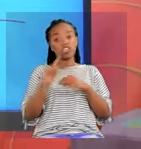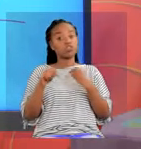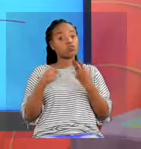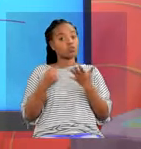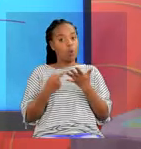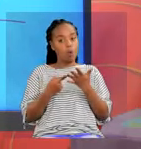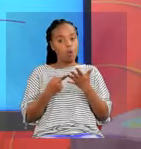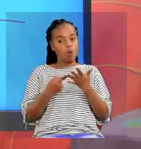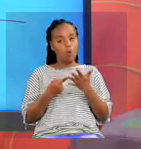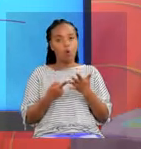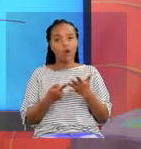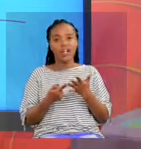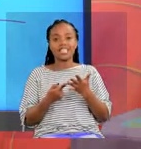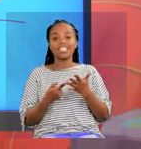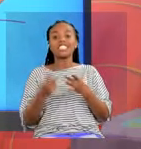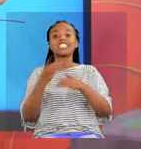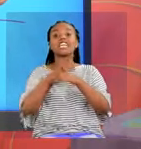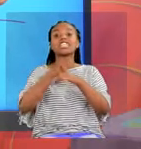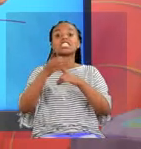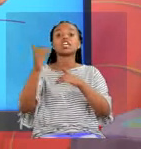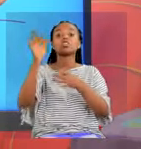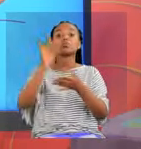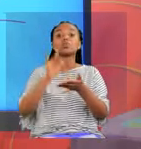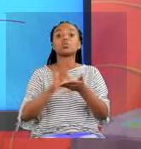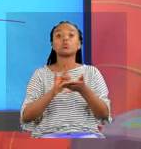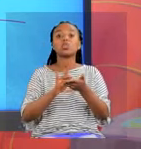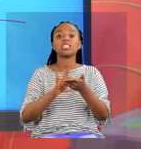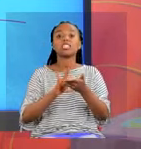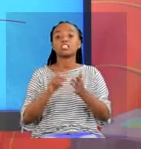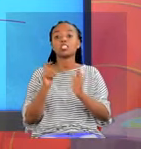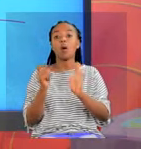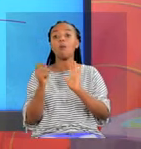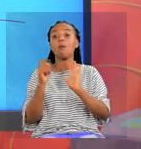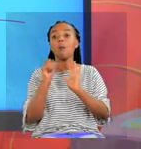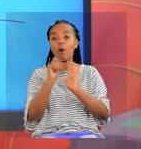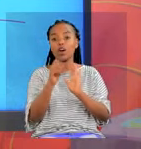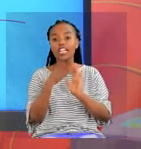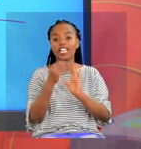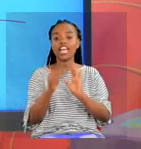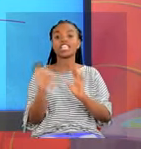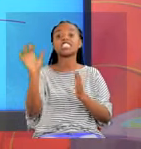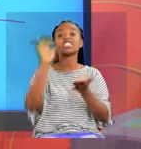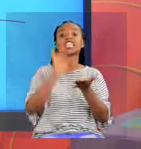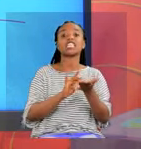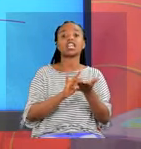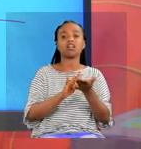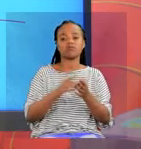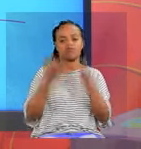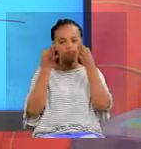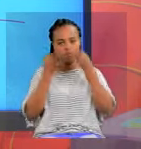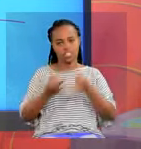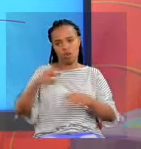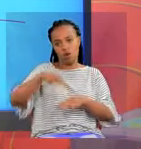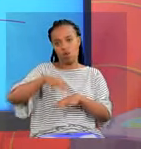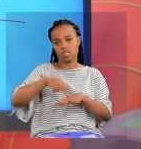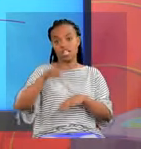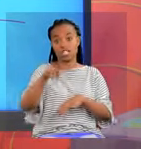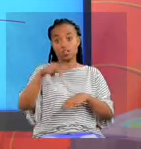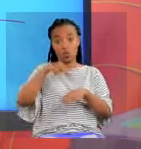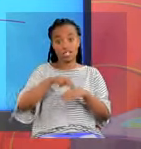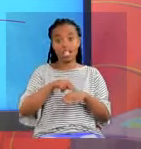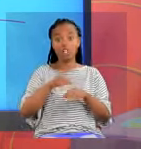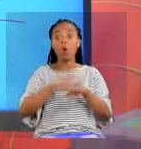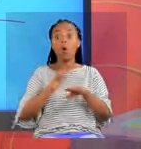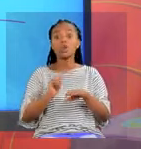So the distance between this arbitrary point and center always fixed, is constant, and that constant is